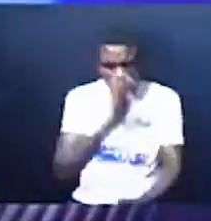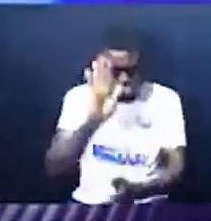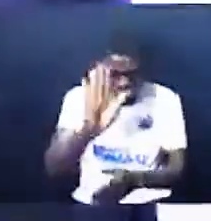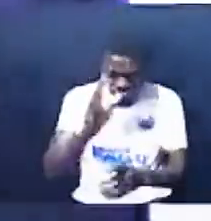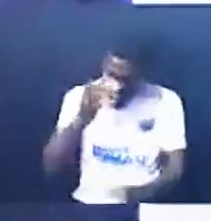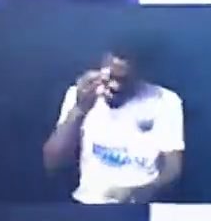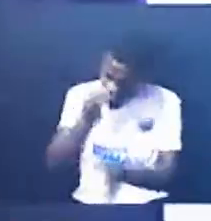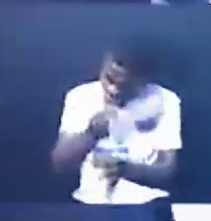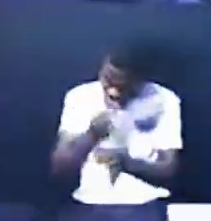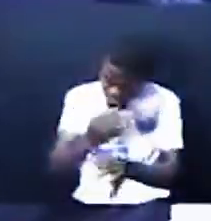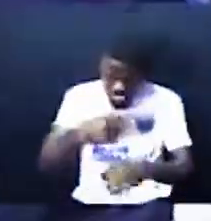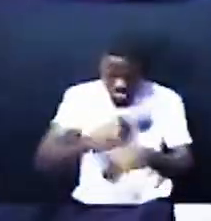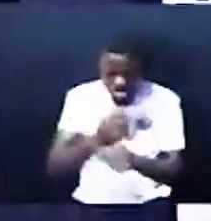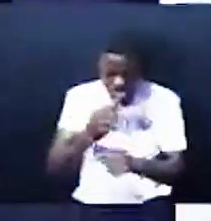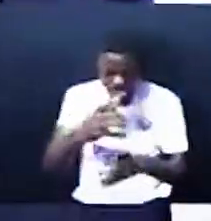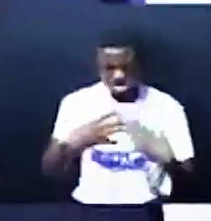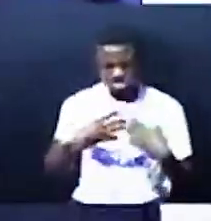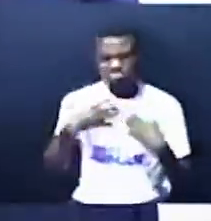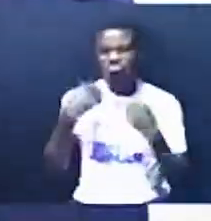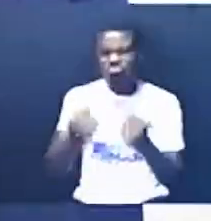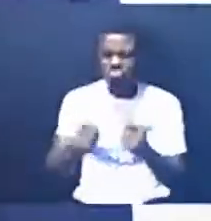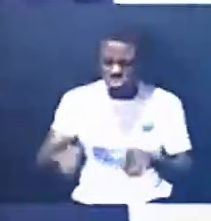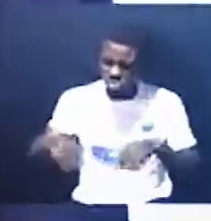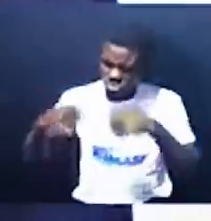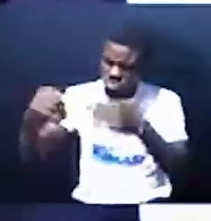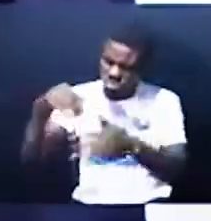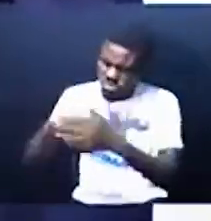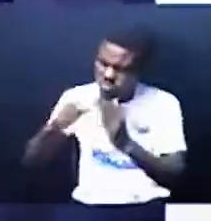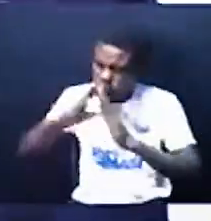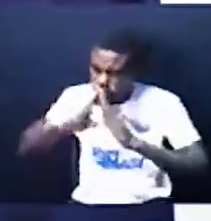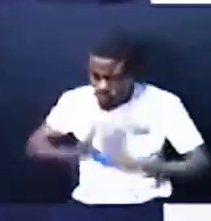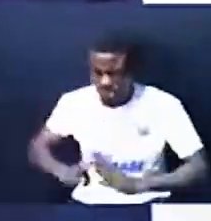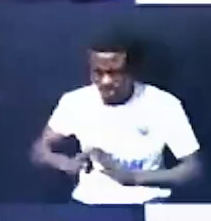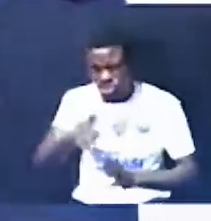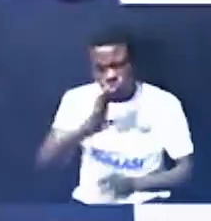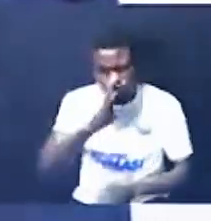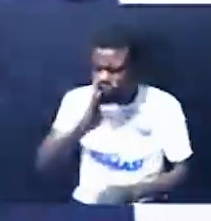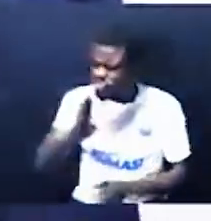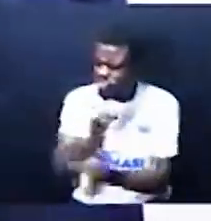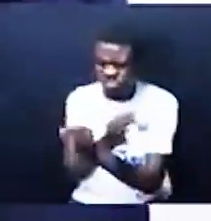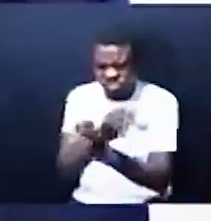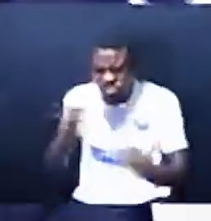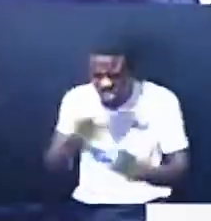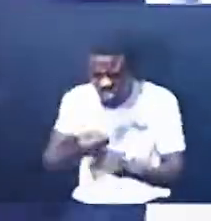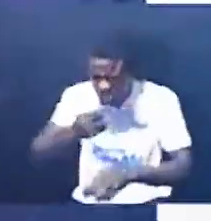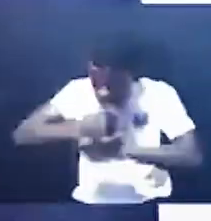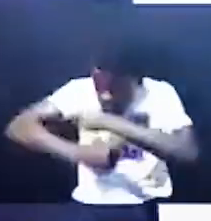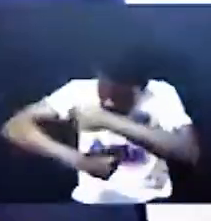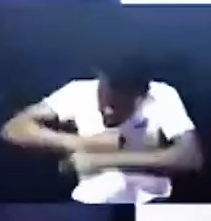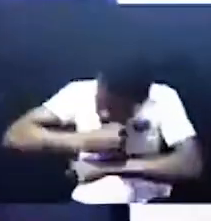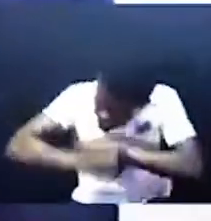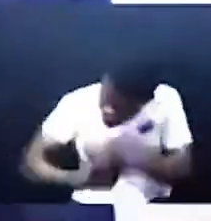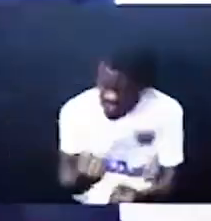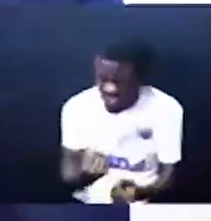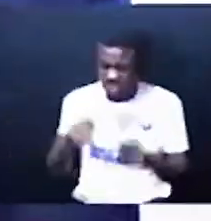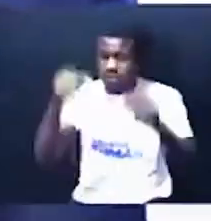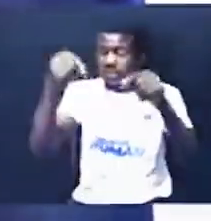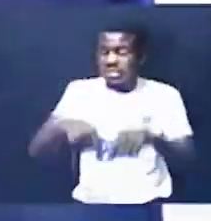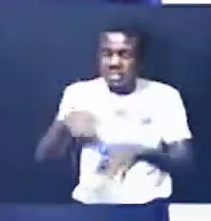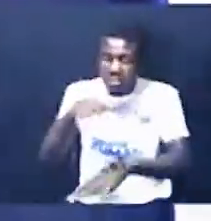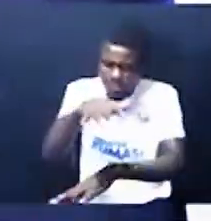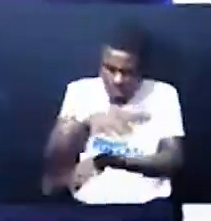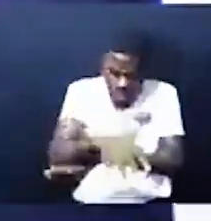healed you. Go in peace. And be free from your suffering. This evening